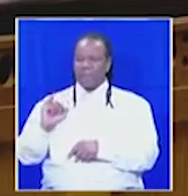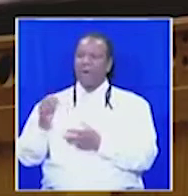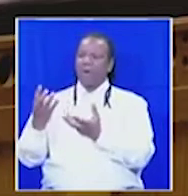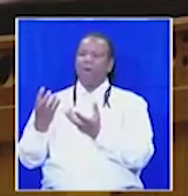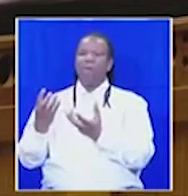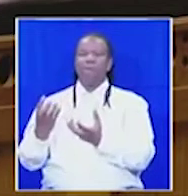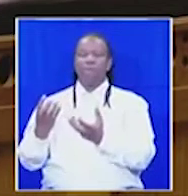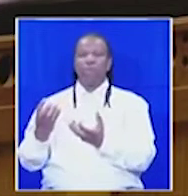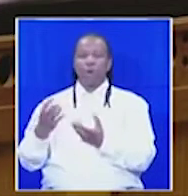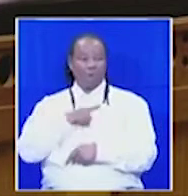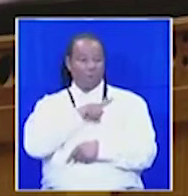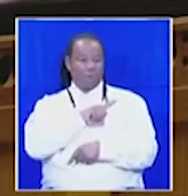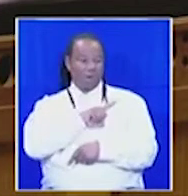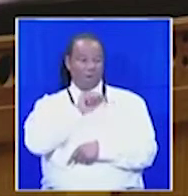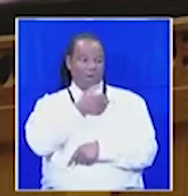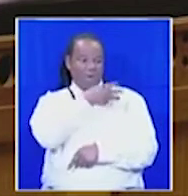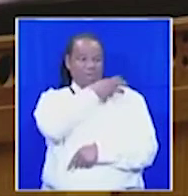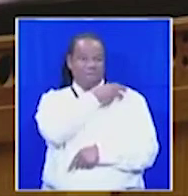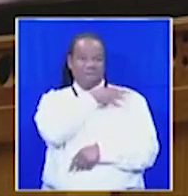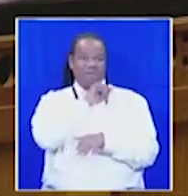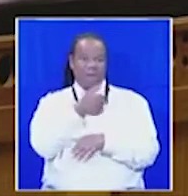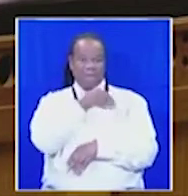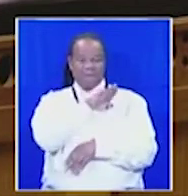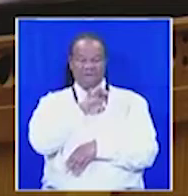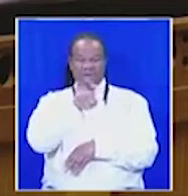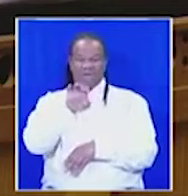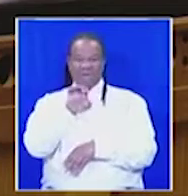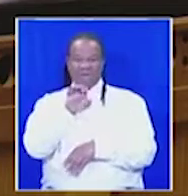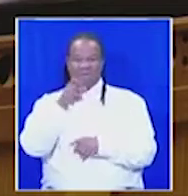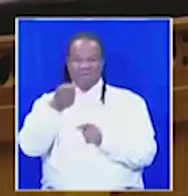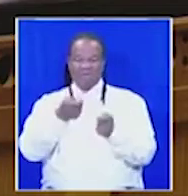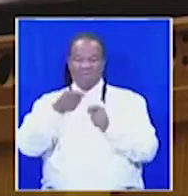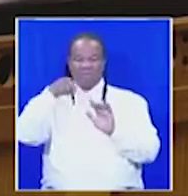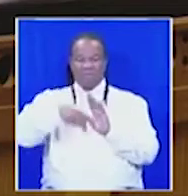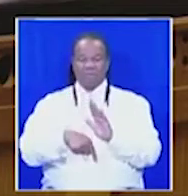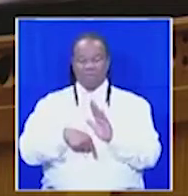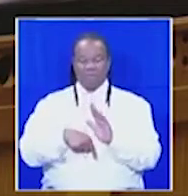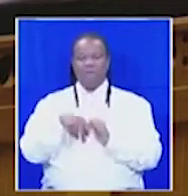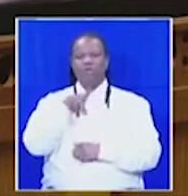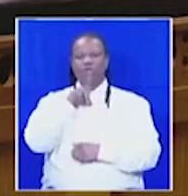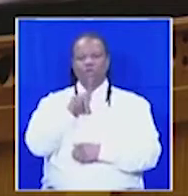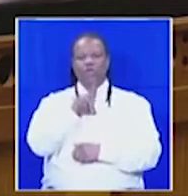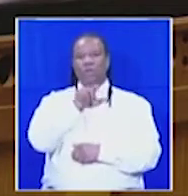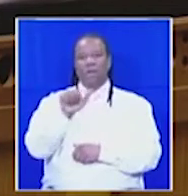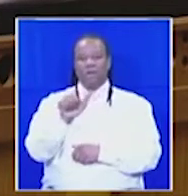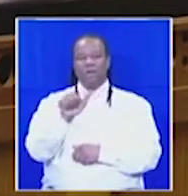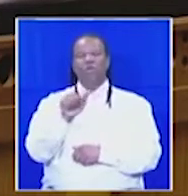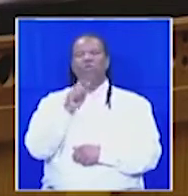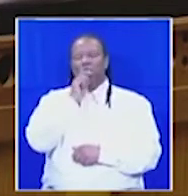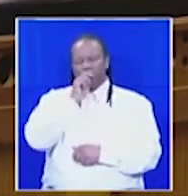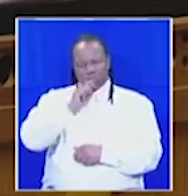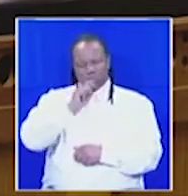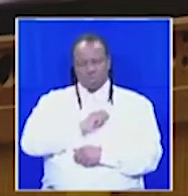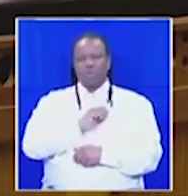this minister's handling of black economic empowerment. The Democratic Alliance will always support truly broad-based empowerment